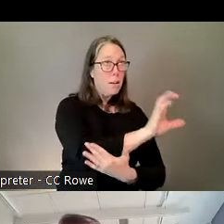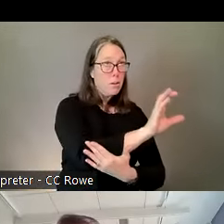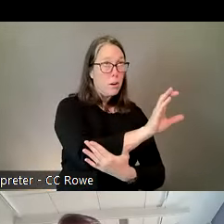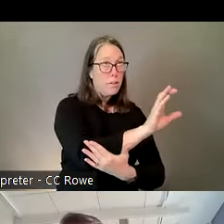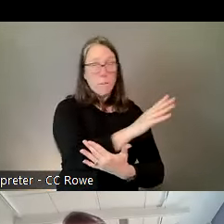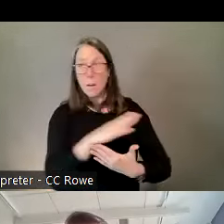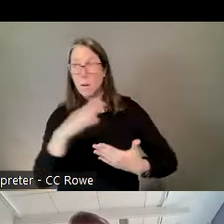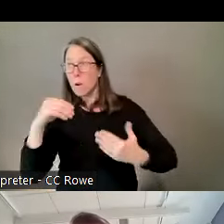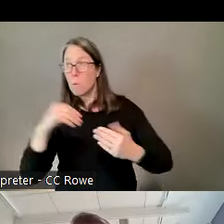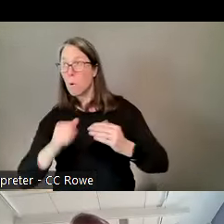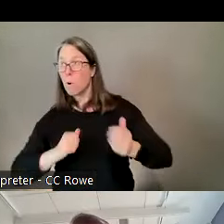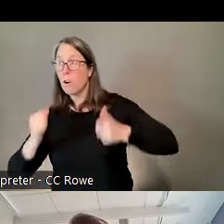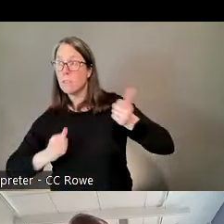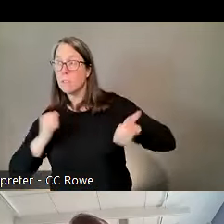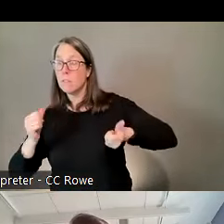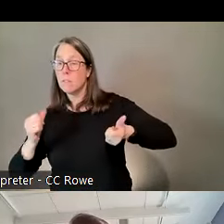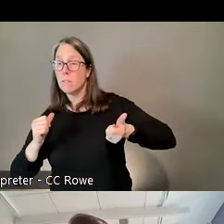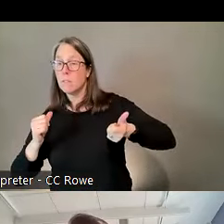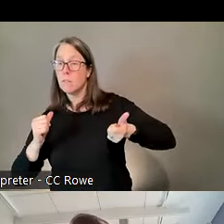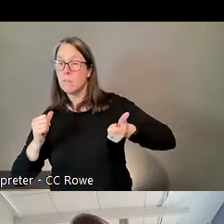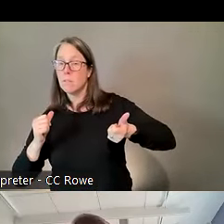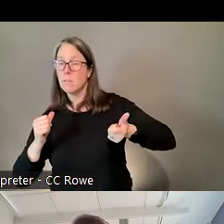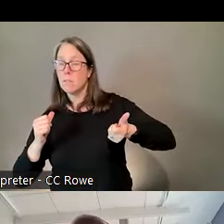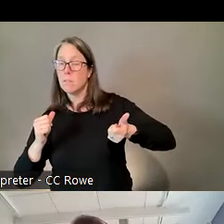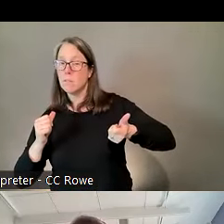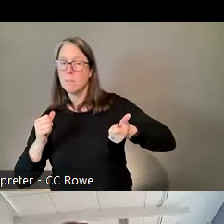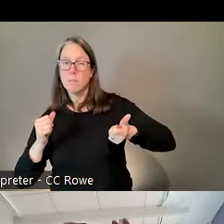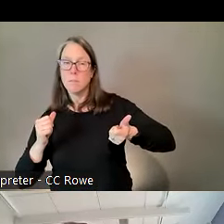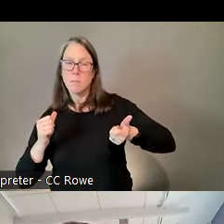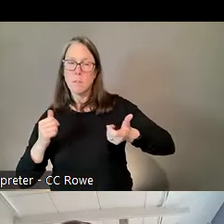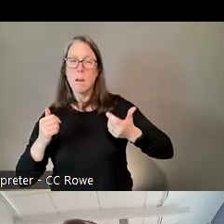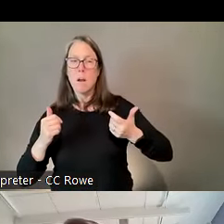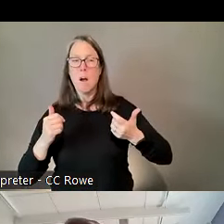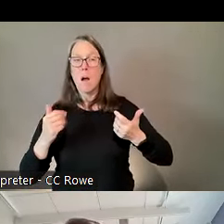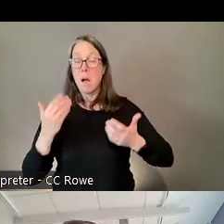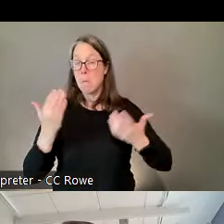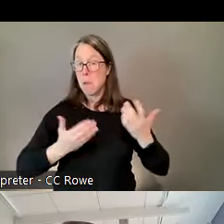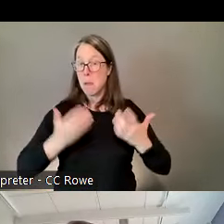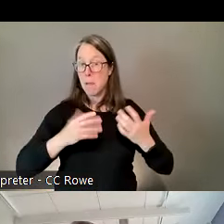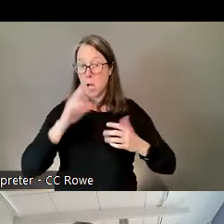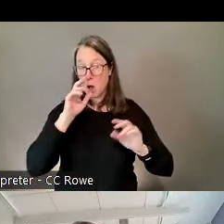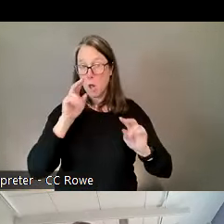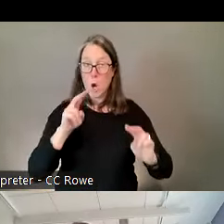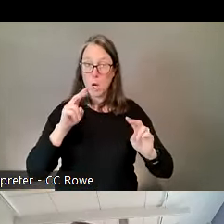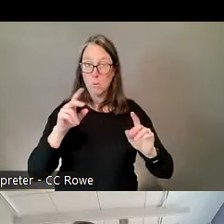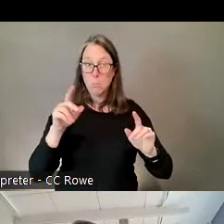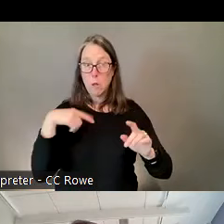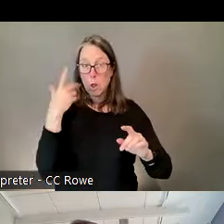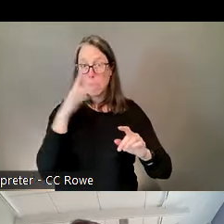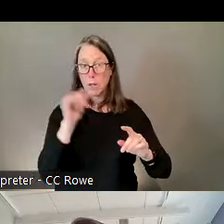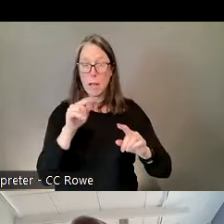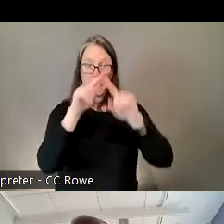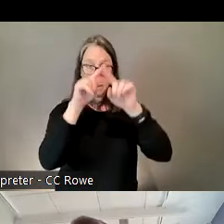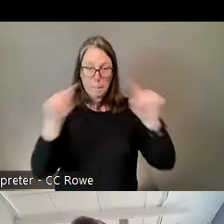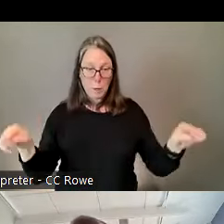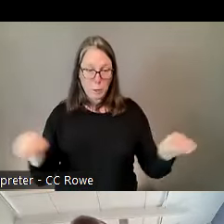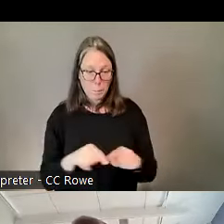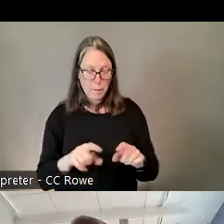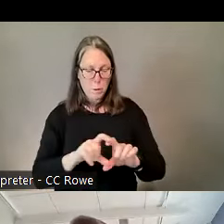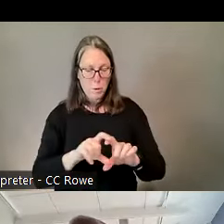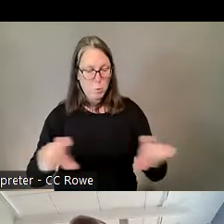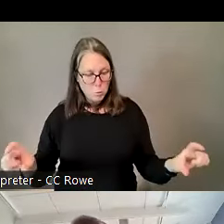more aggressive way of treating. There's been the look of it as being a pyramid. If we have one part that's sort of the